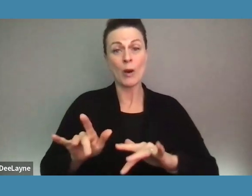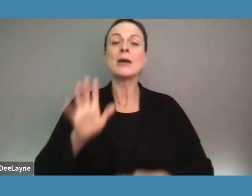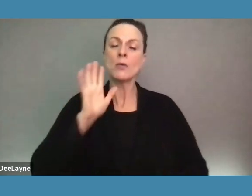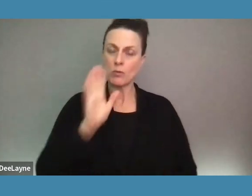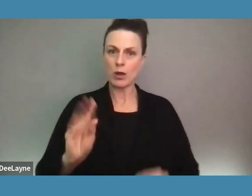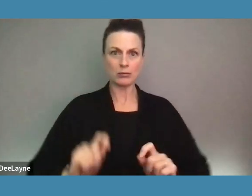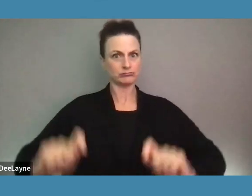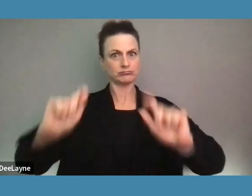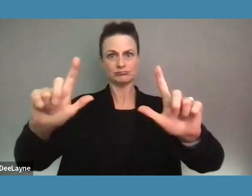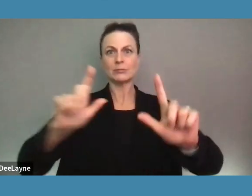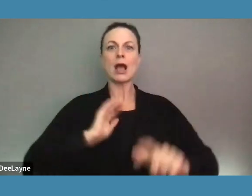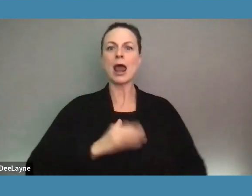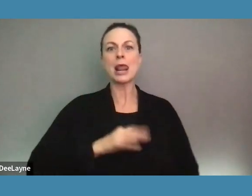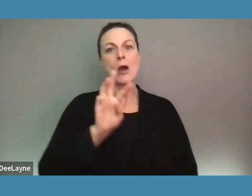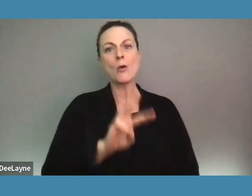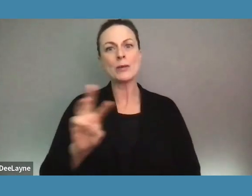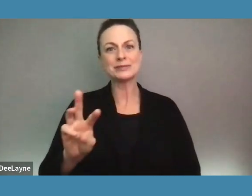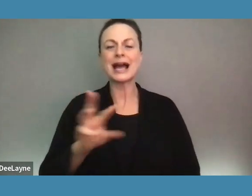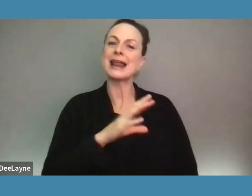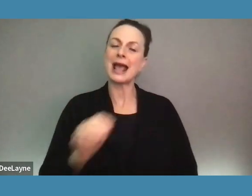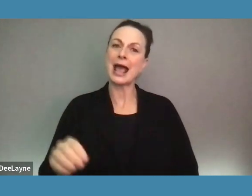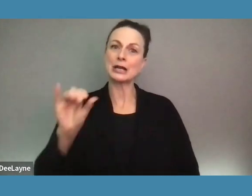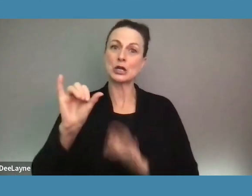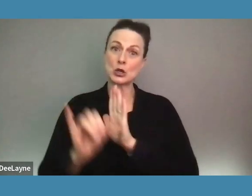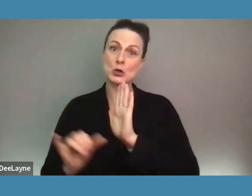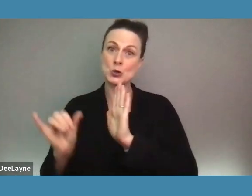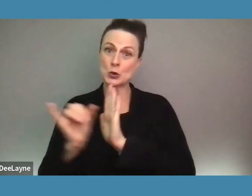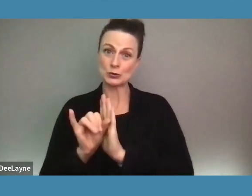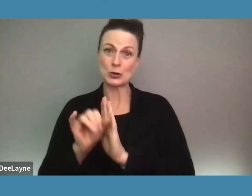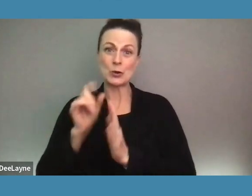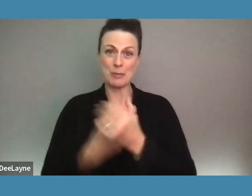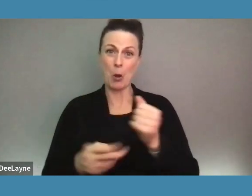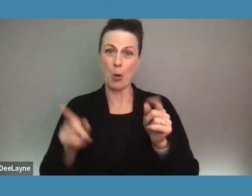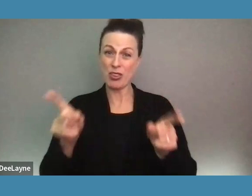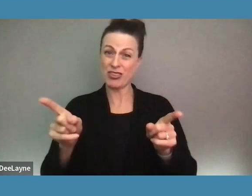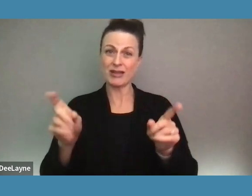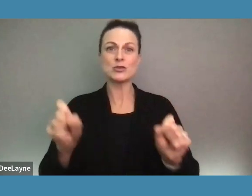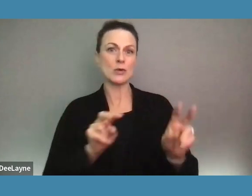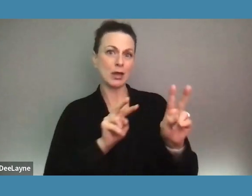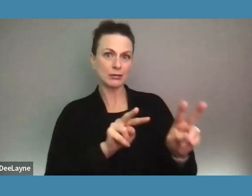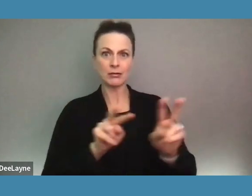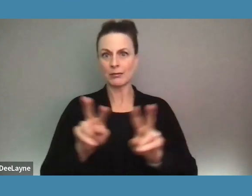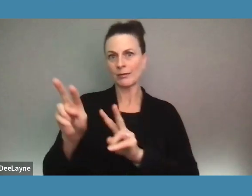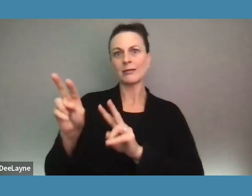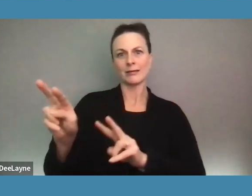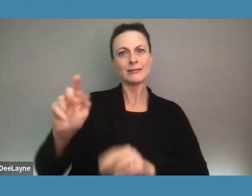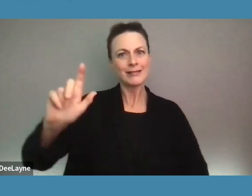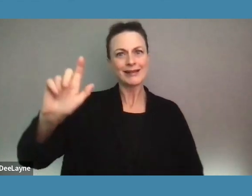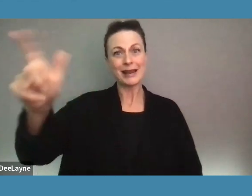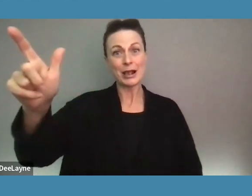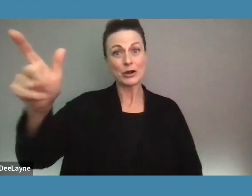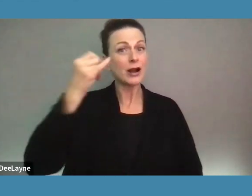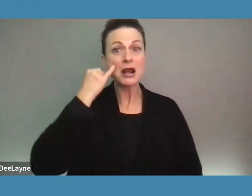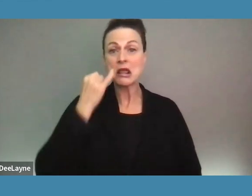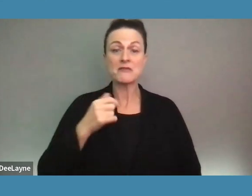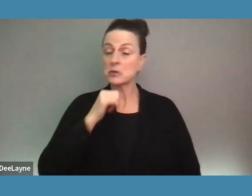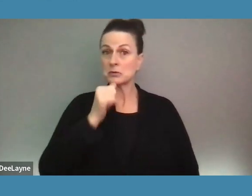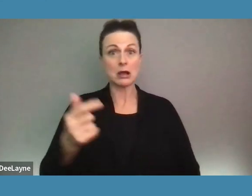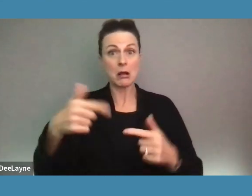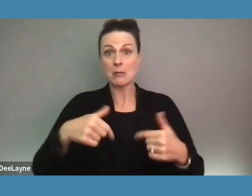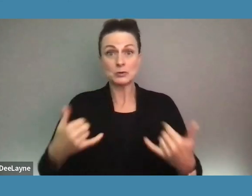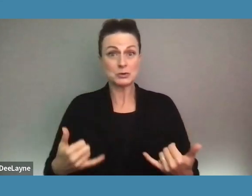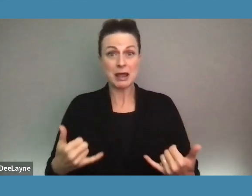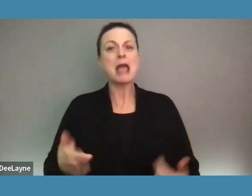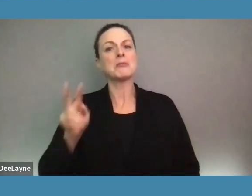and posted on our website and our YouTube channel for you to go back and listen to, or if you didn't make today's webinar, you can